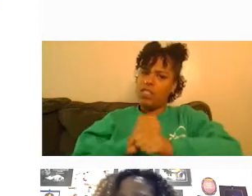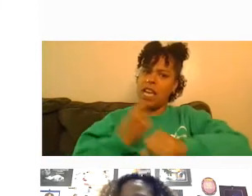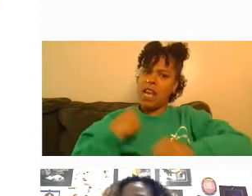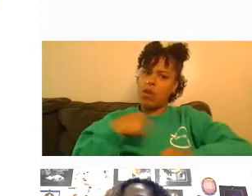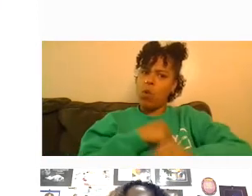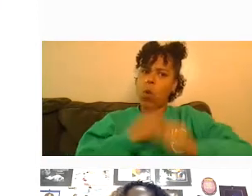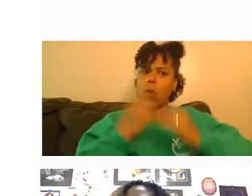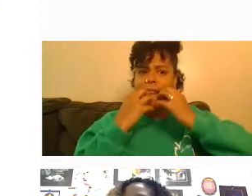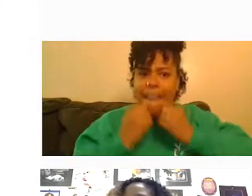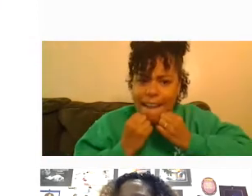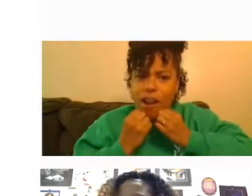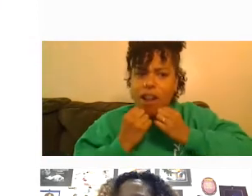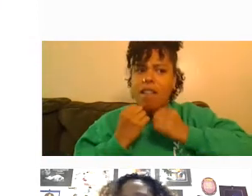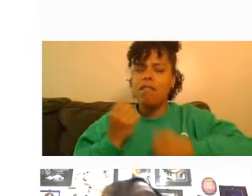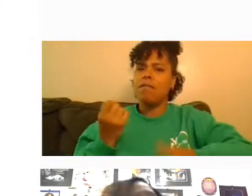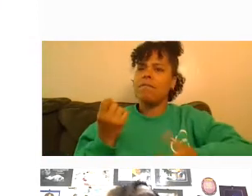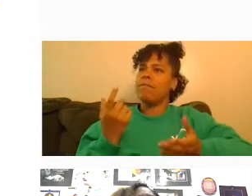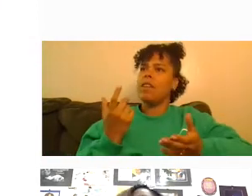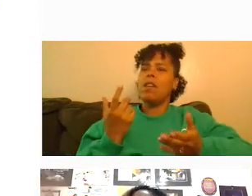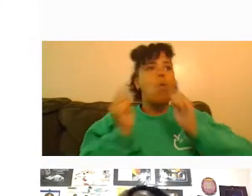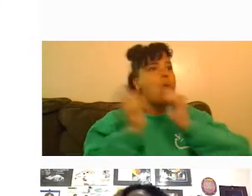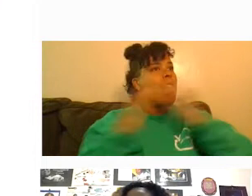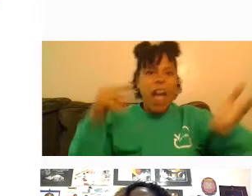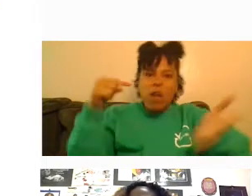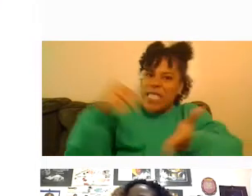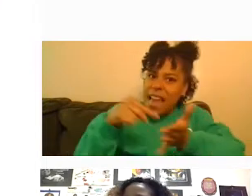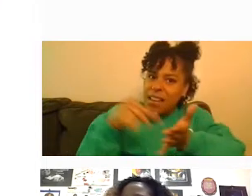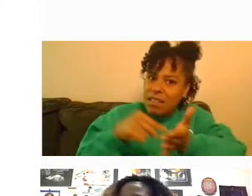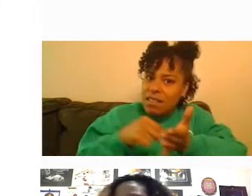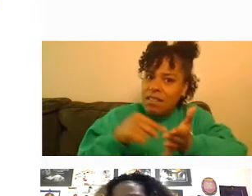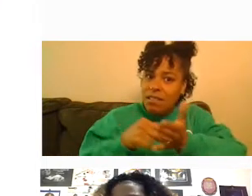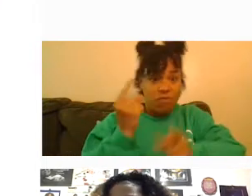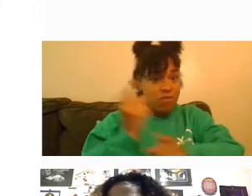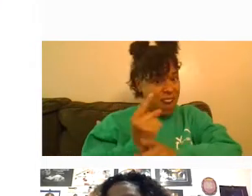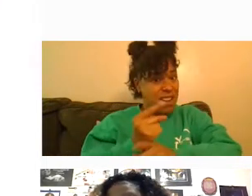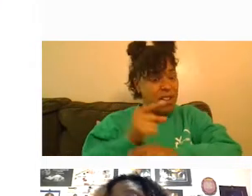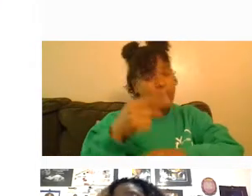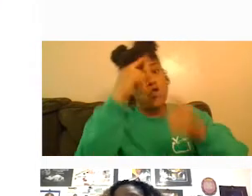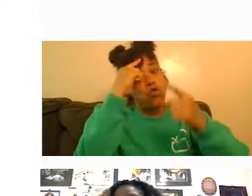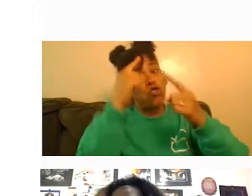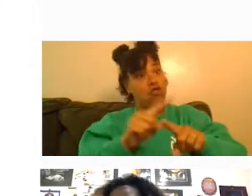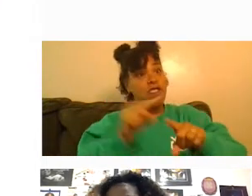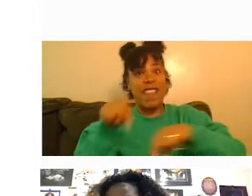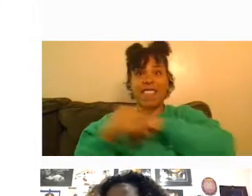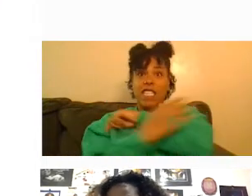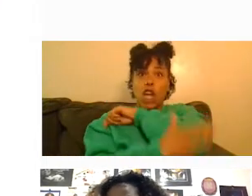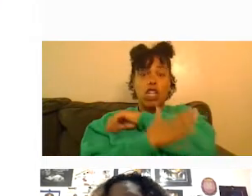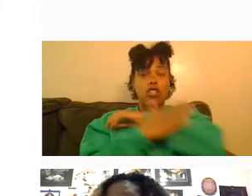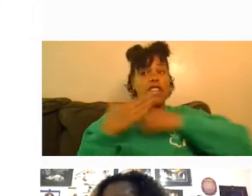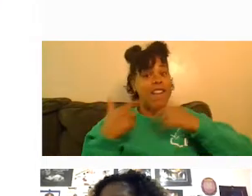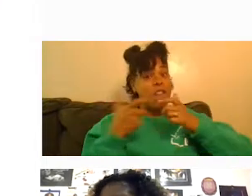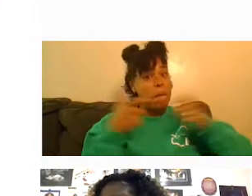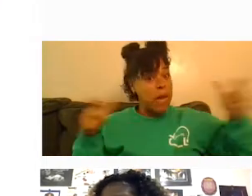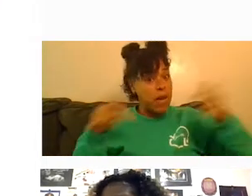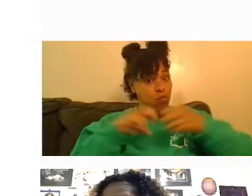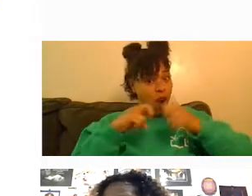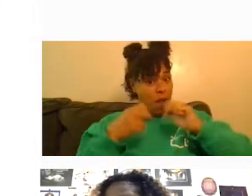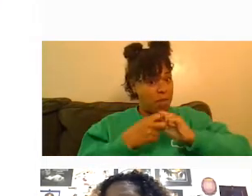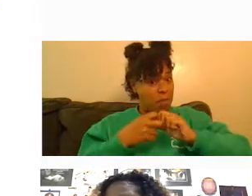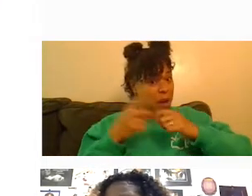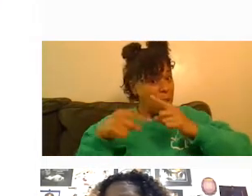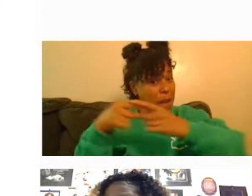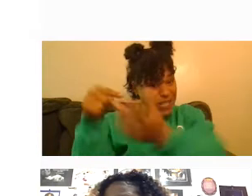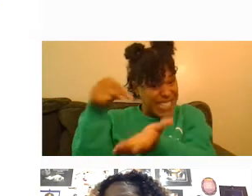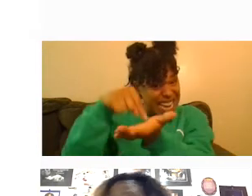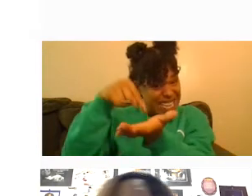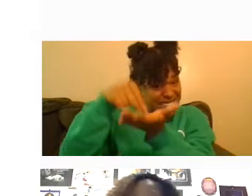our income. Debt-free. How many of y'all would agree that debt is a big problem in country. And you know how it's a big problem in